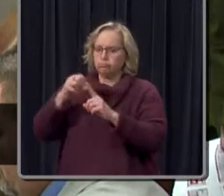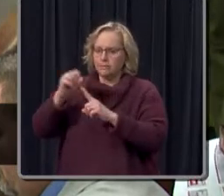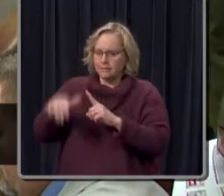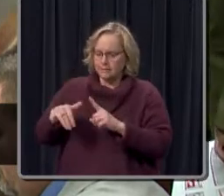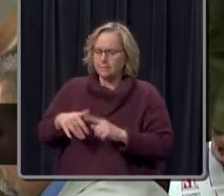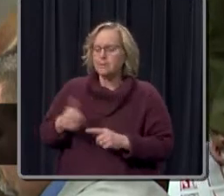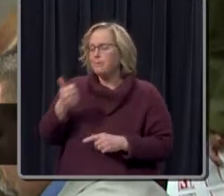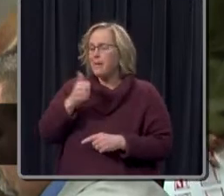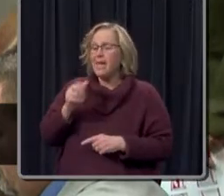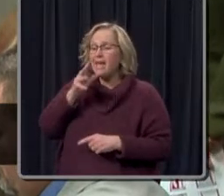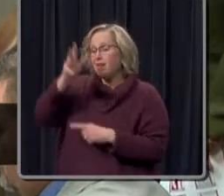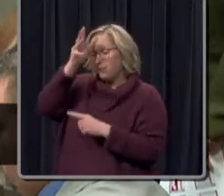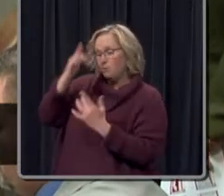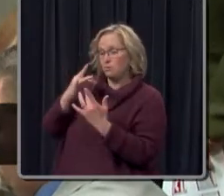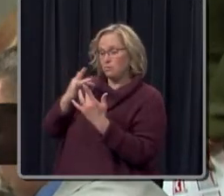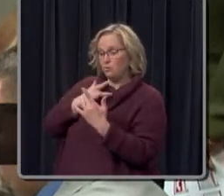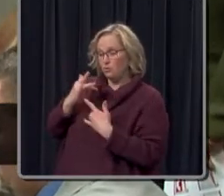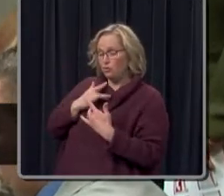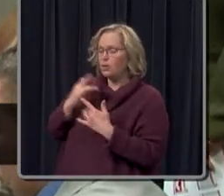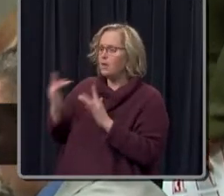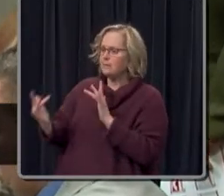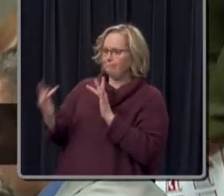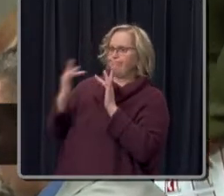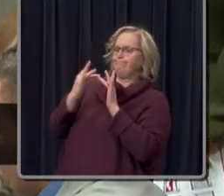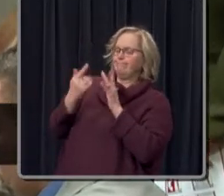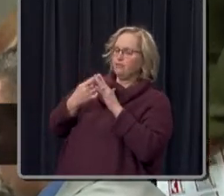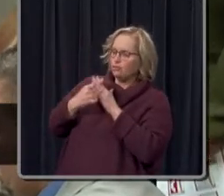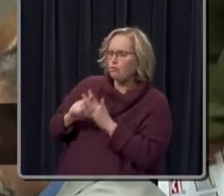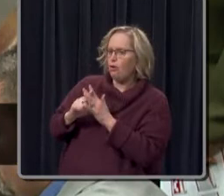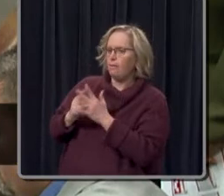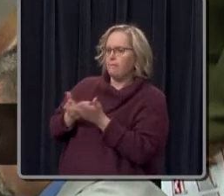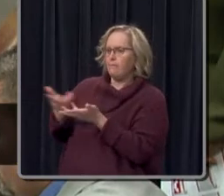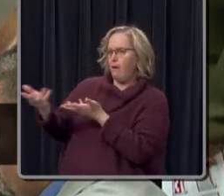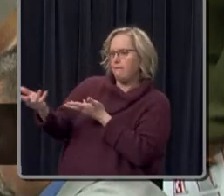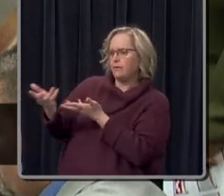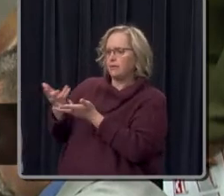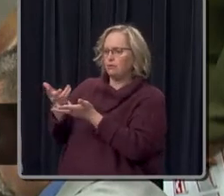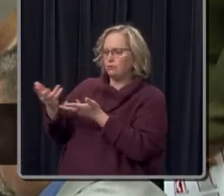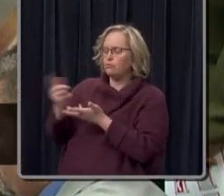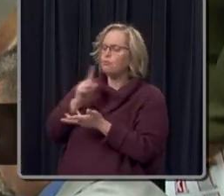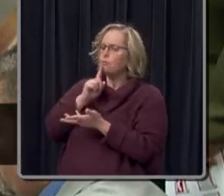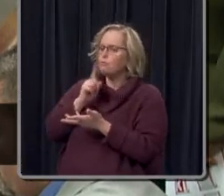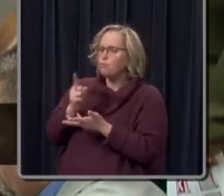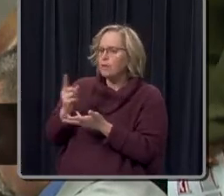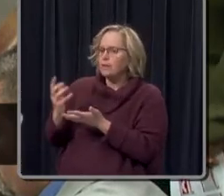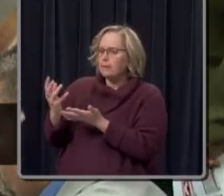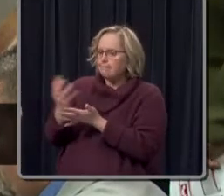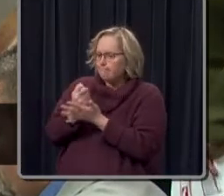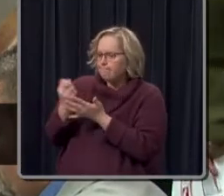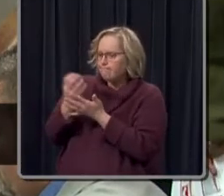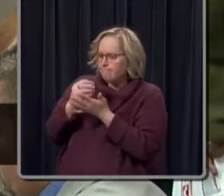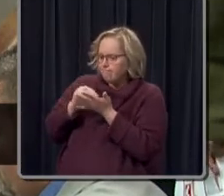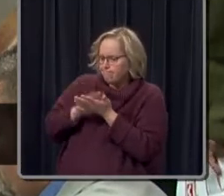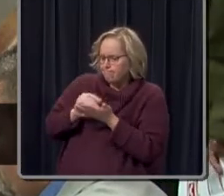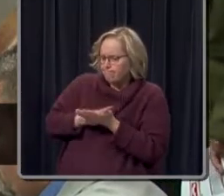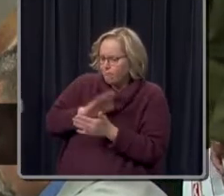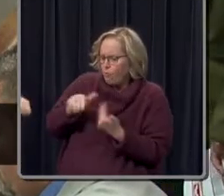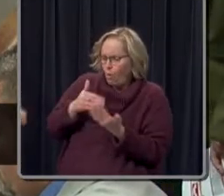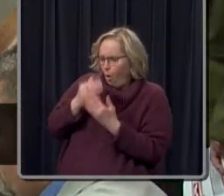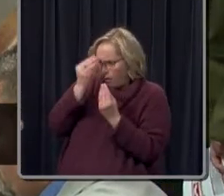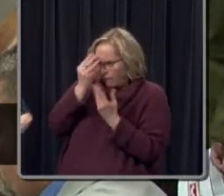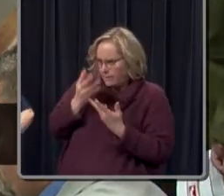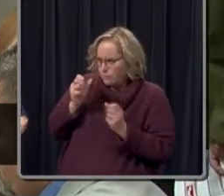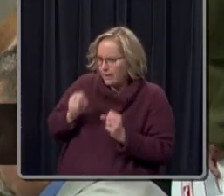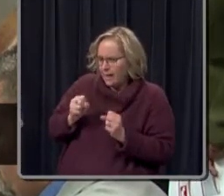parent that is concerned, it really is reaching out and let's start the conversation so we can really gather all the input we need, make sure that we've exhausted all